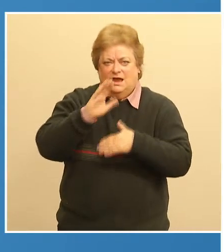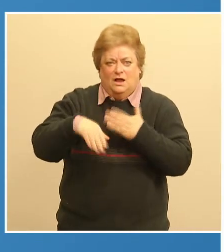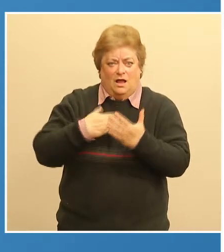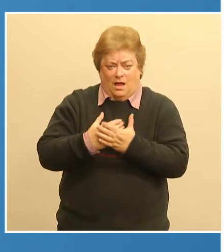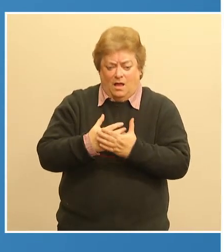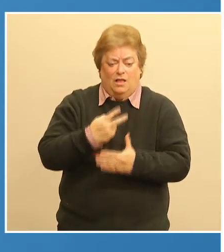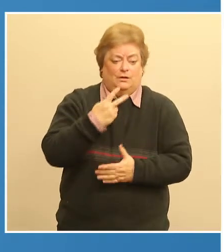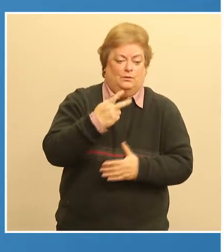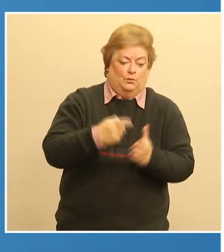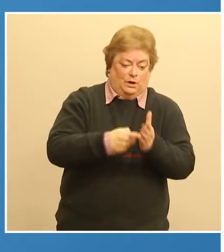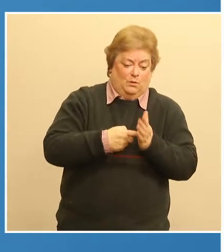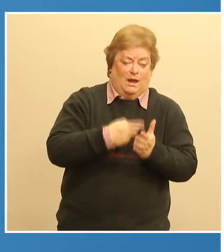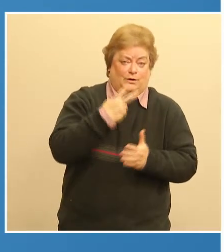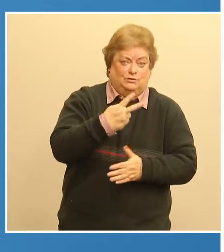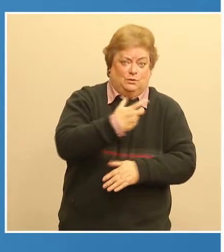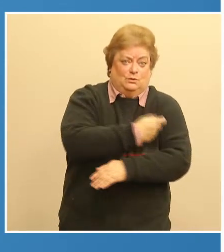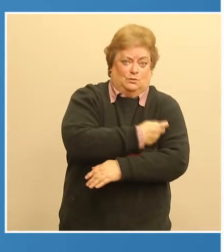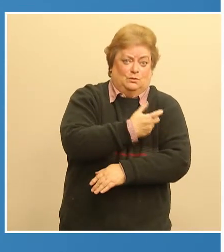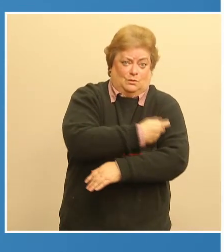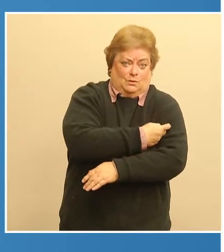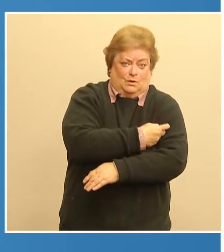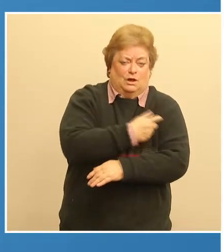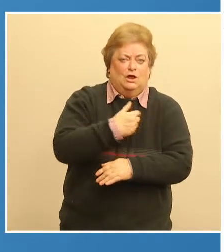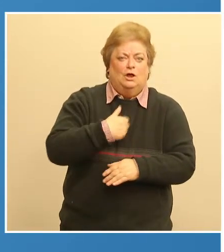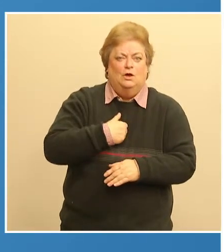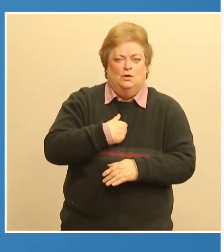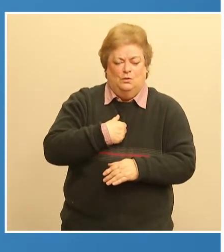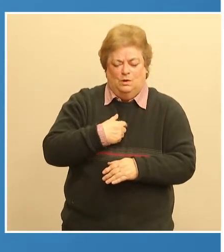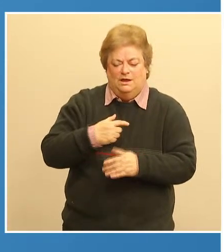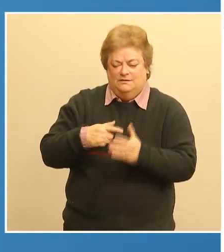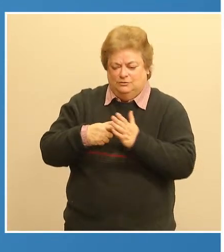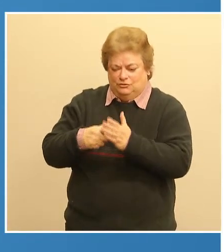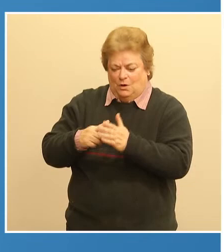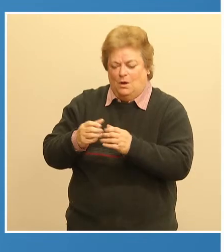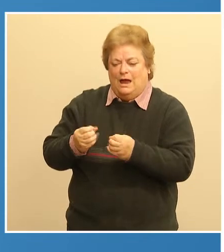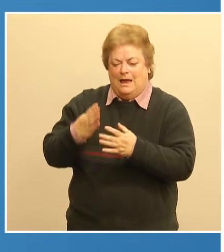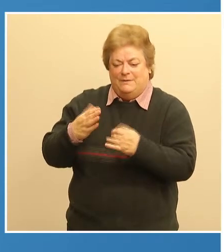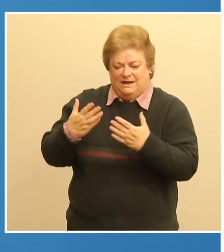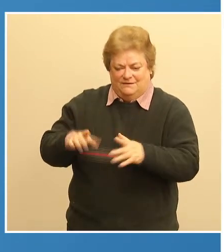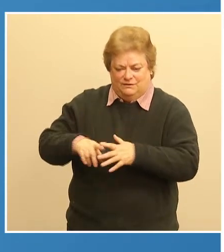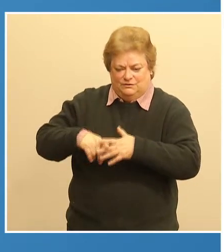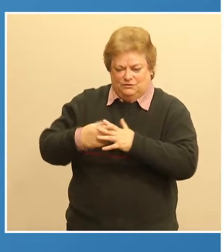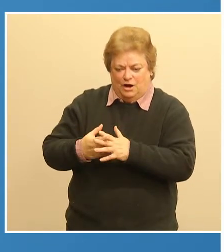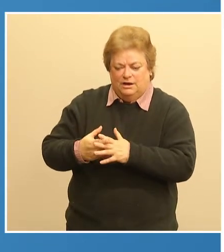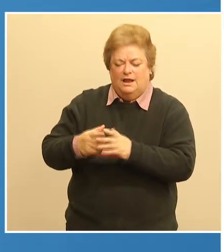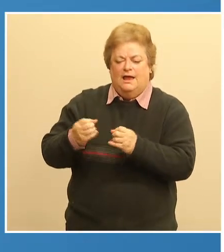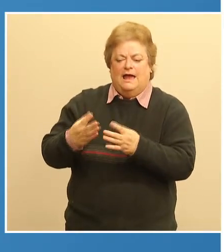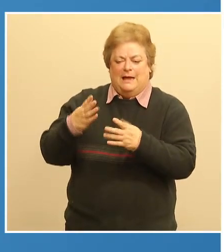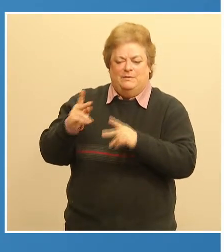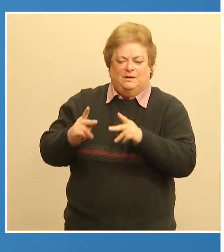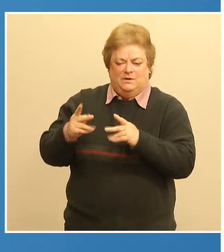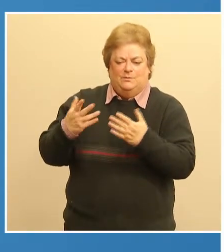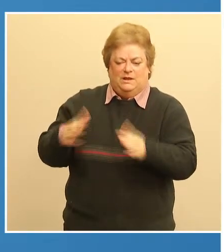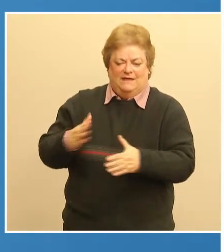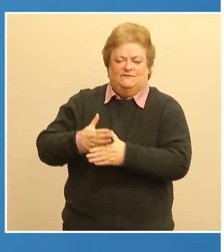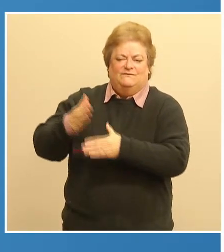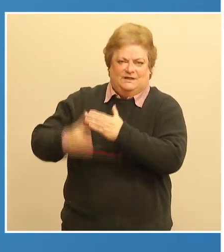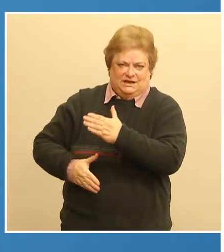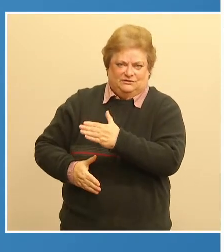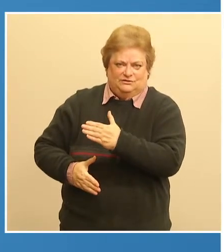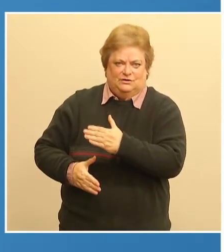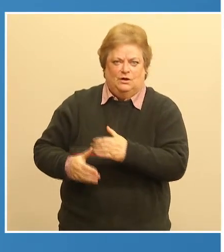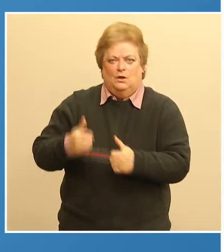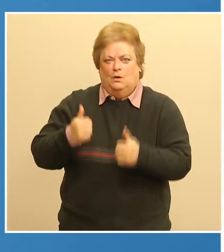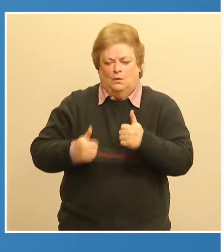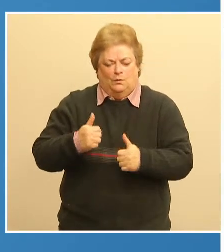2 doses, we also show how many people have initiated vaccinations and how many people have completed their vaccination series, whether